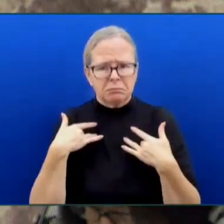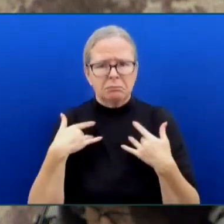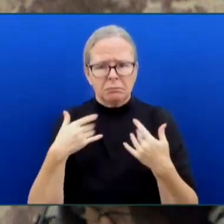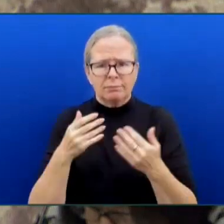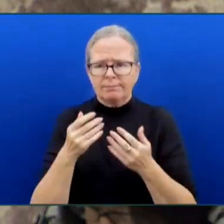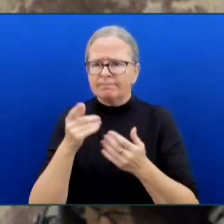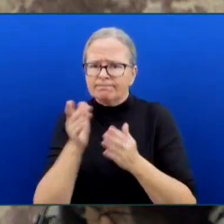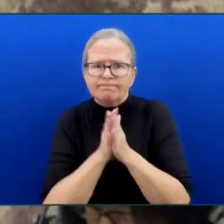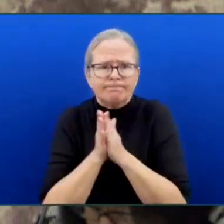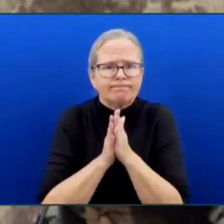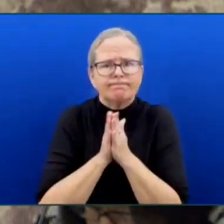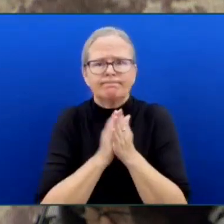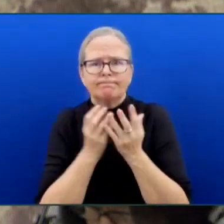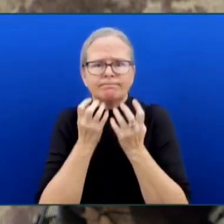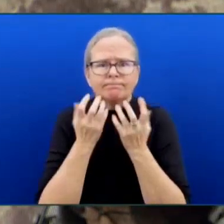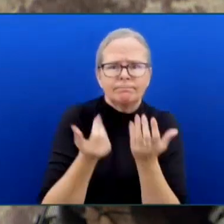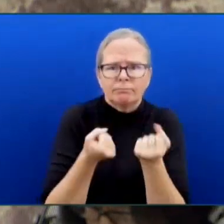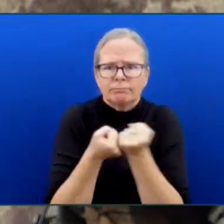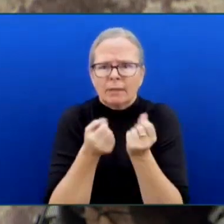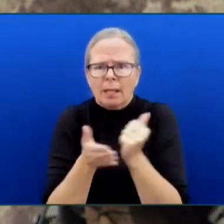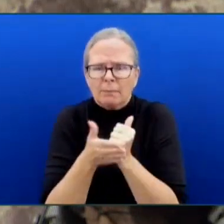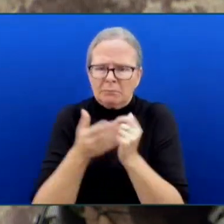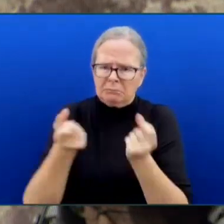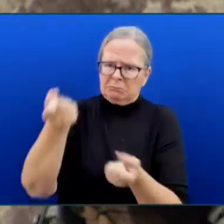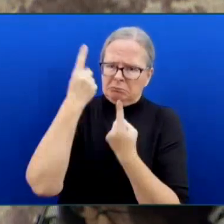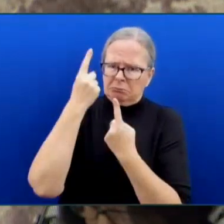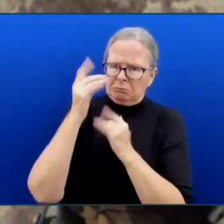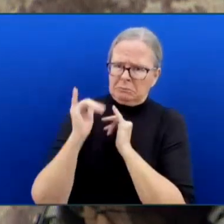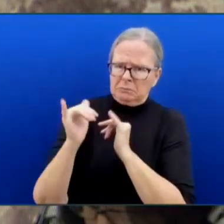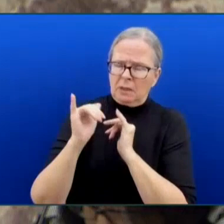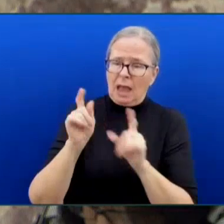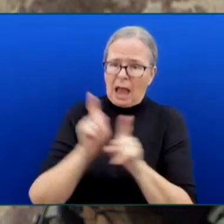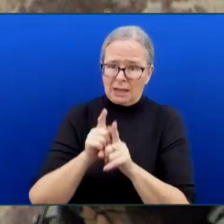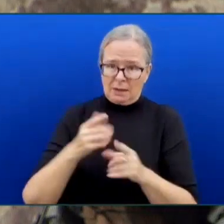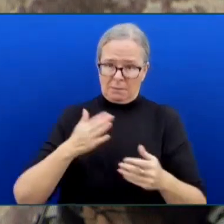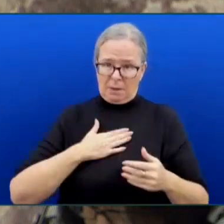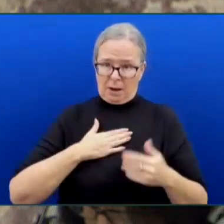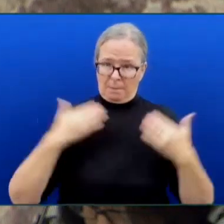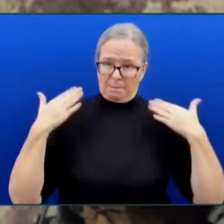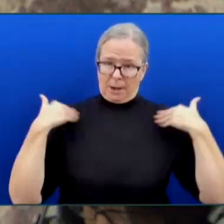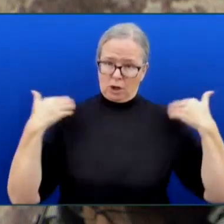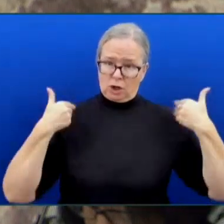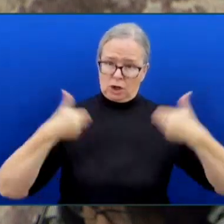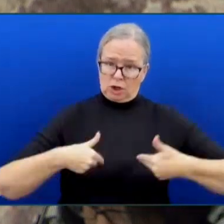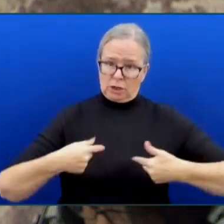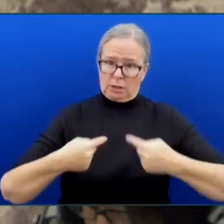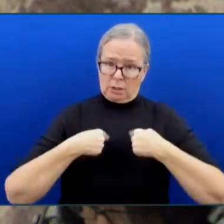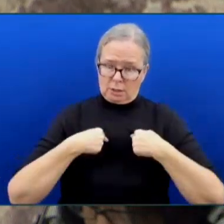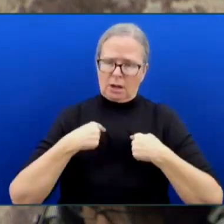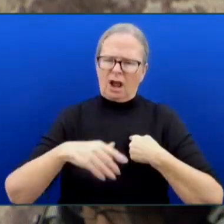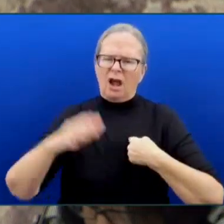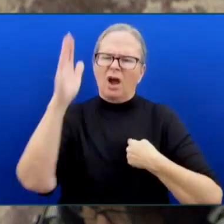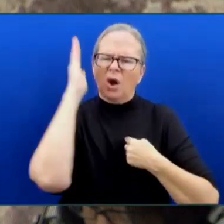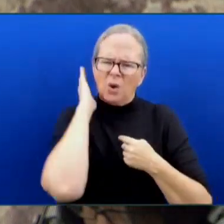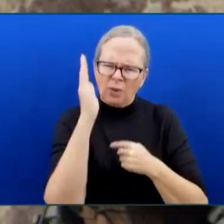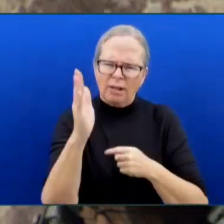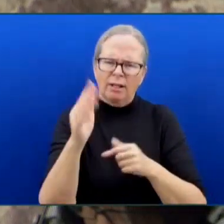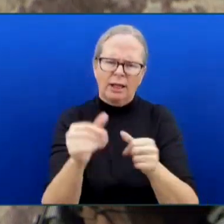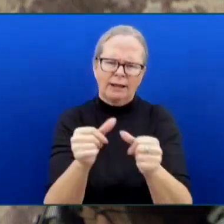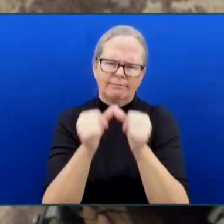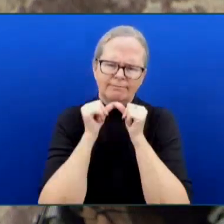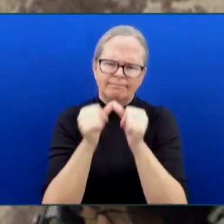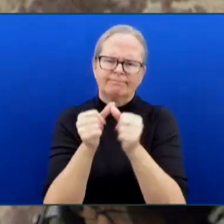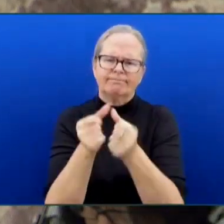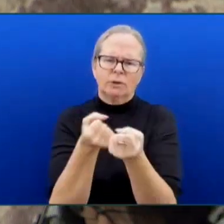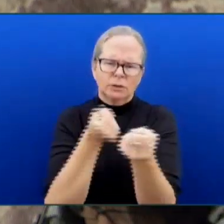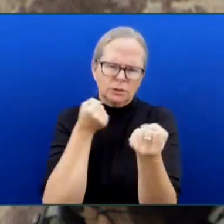will continue to be determined to drive transformative change through my role as Minister. So